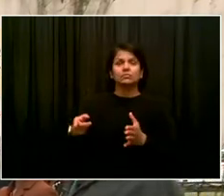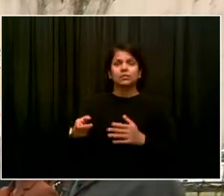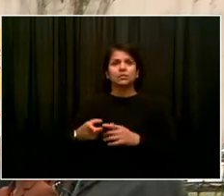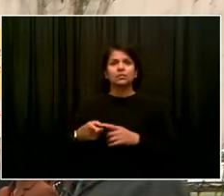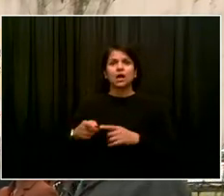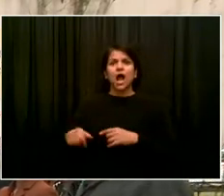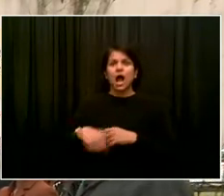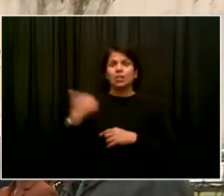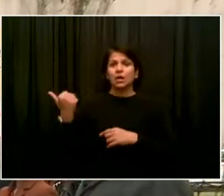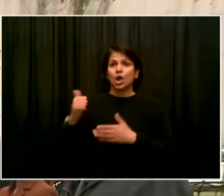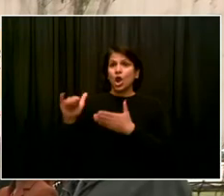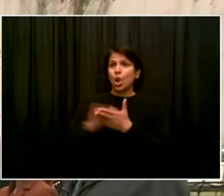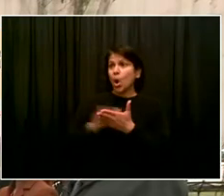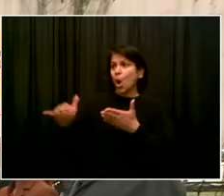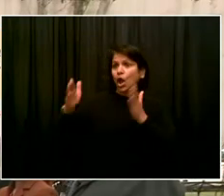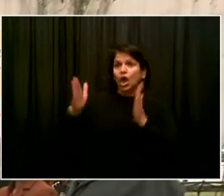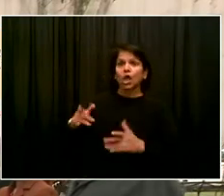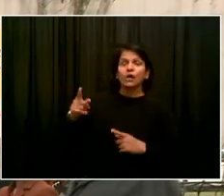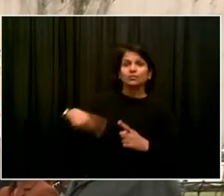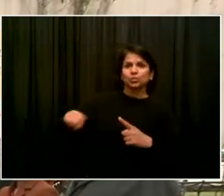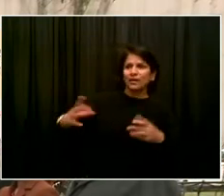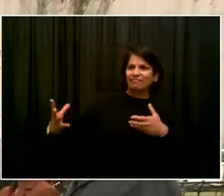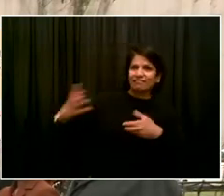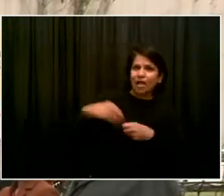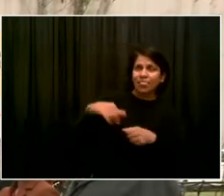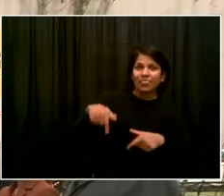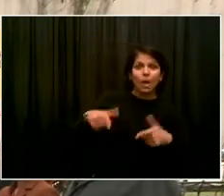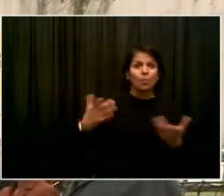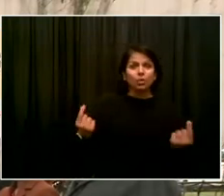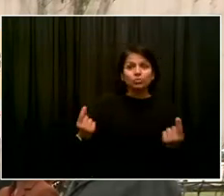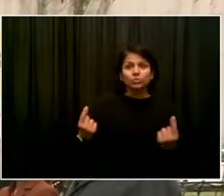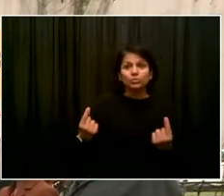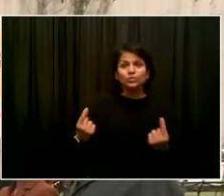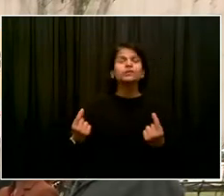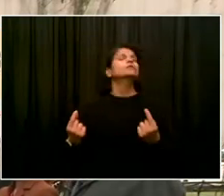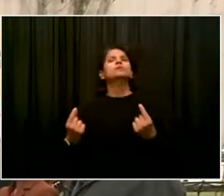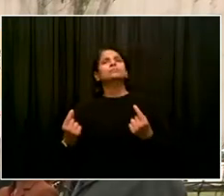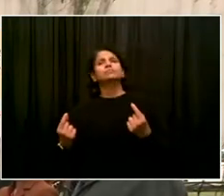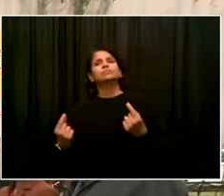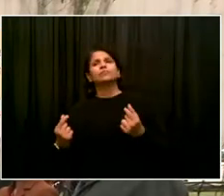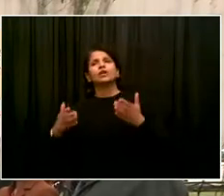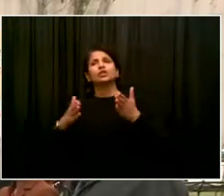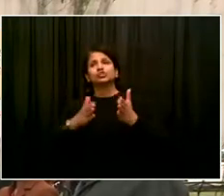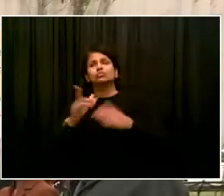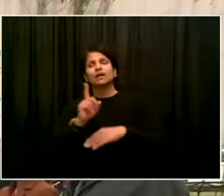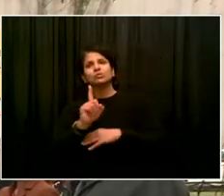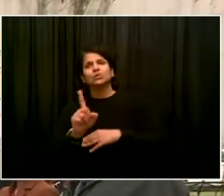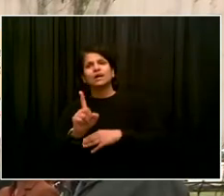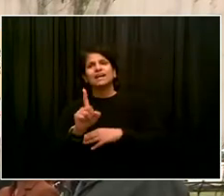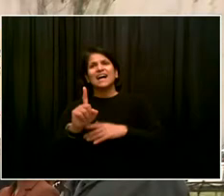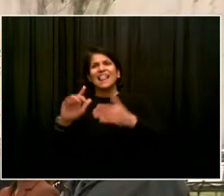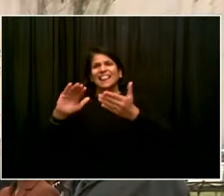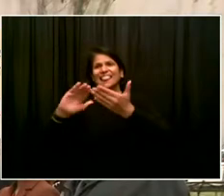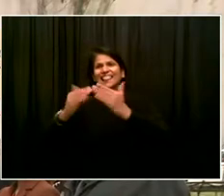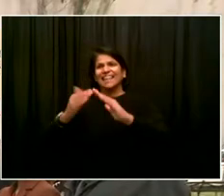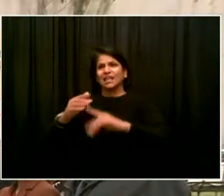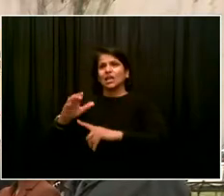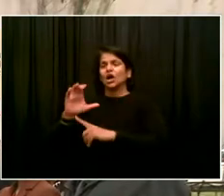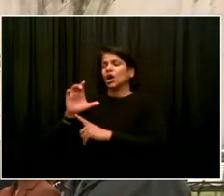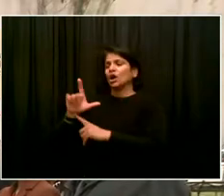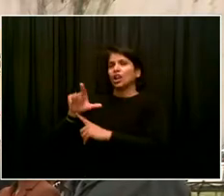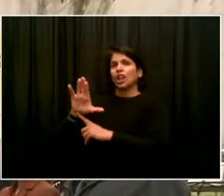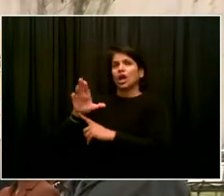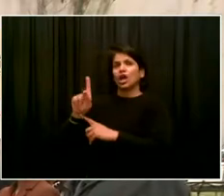day one, are going to walk across the street to the city clerk's office and file three ballot